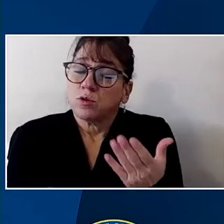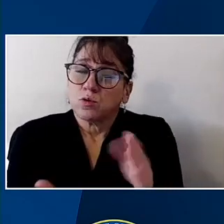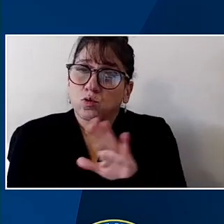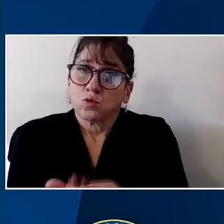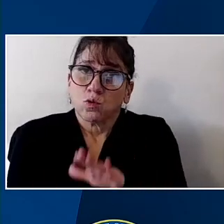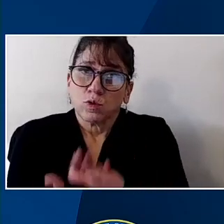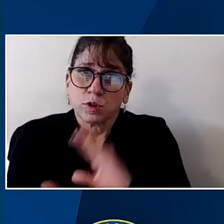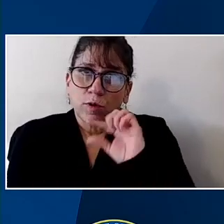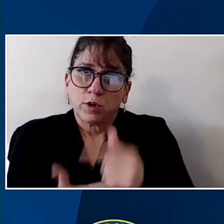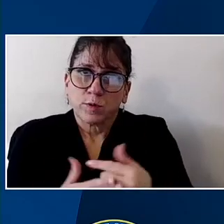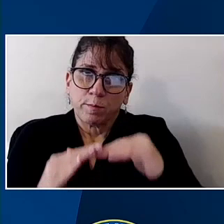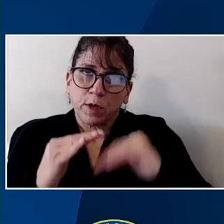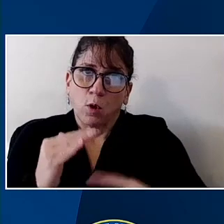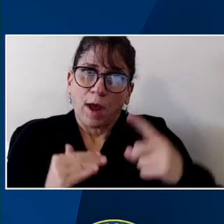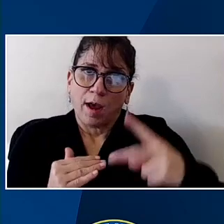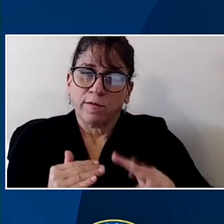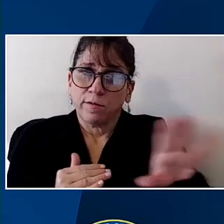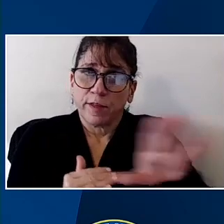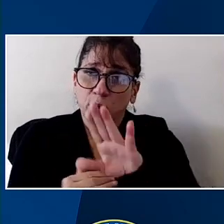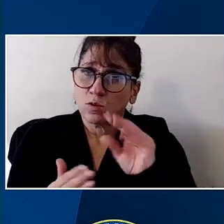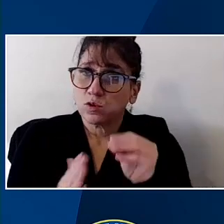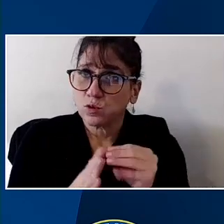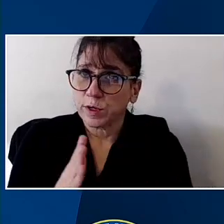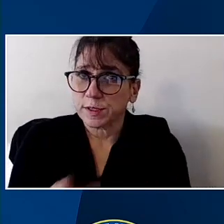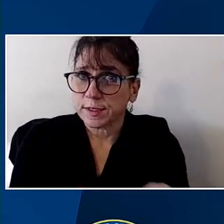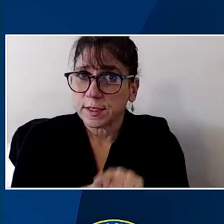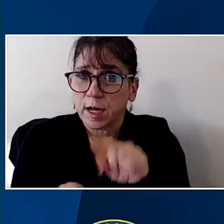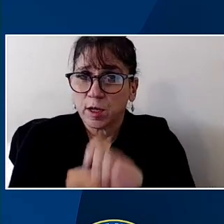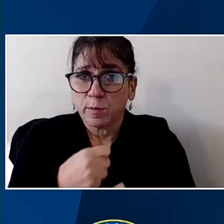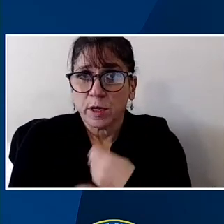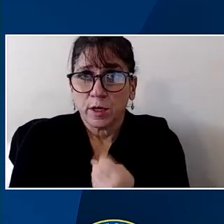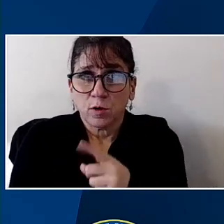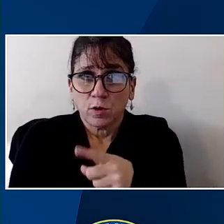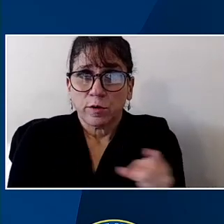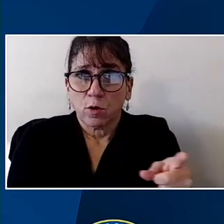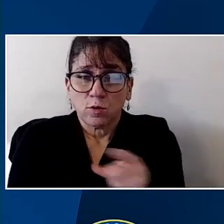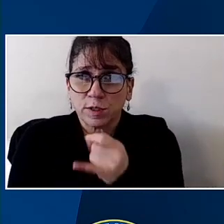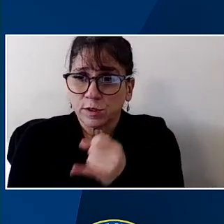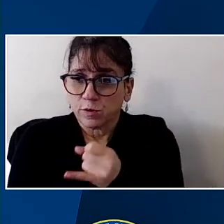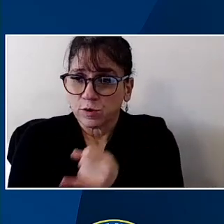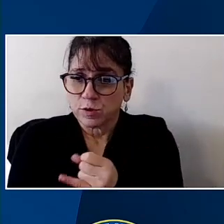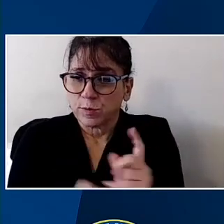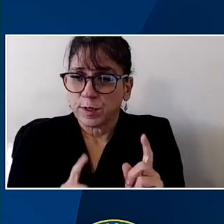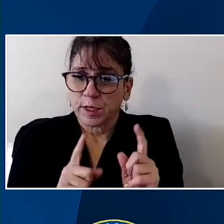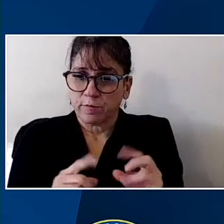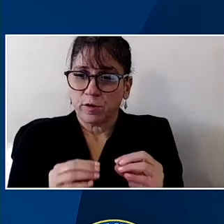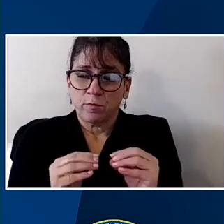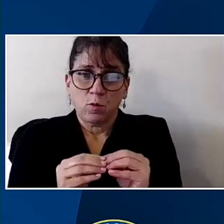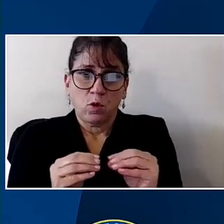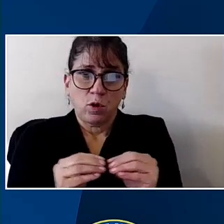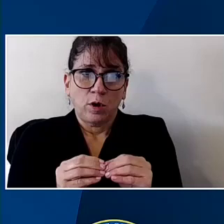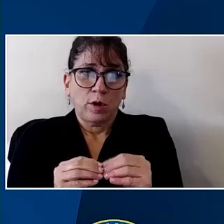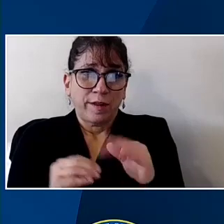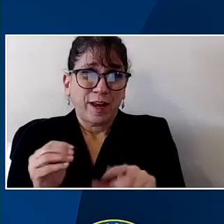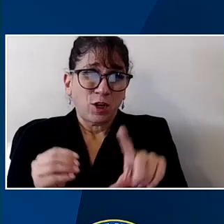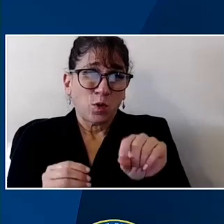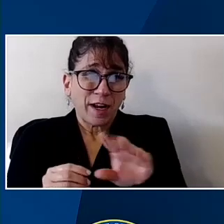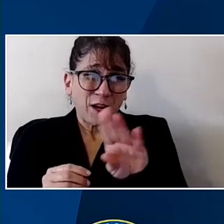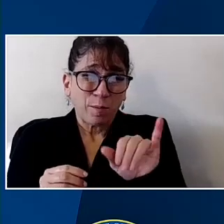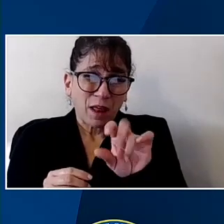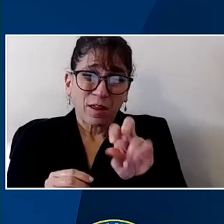of their students. The same year, those institutions received more than $20 billion in Title IV